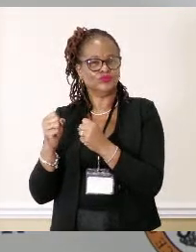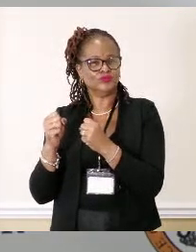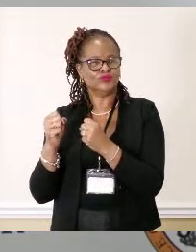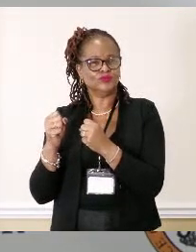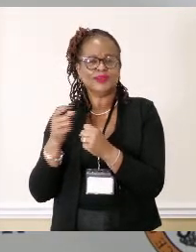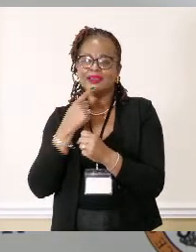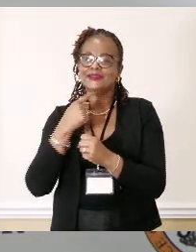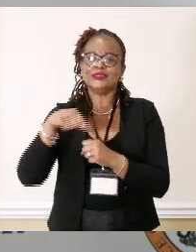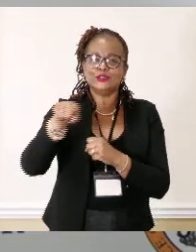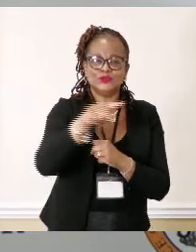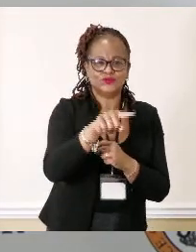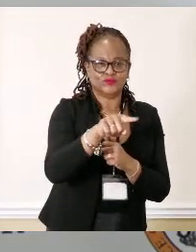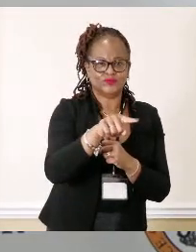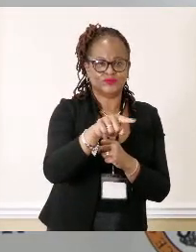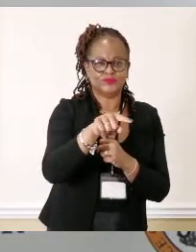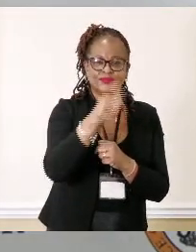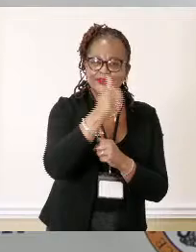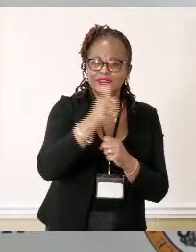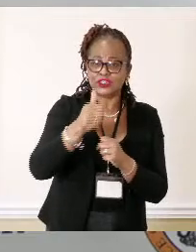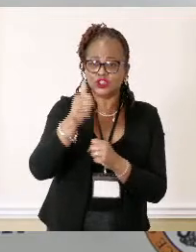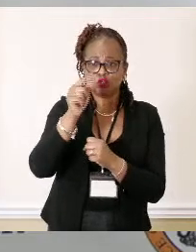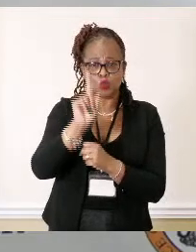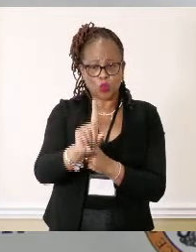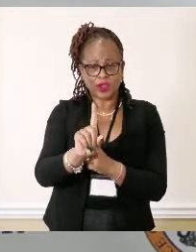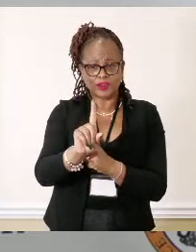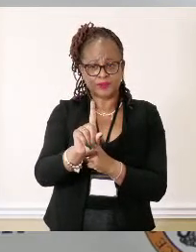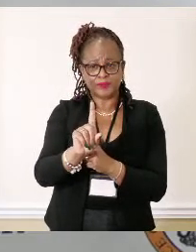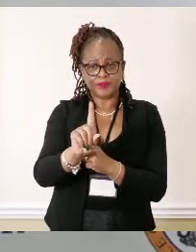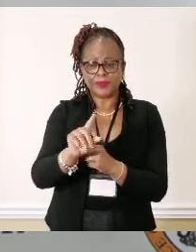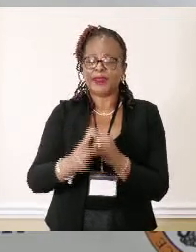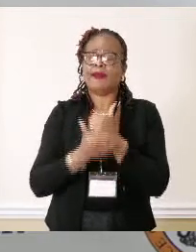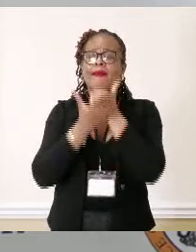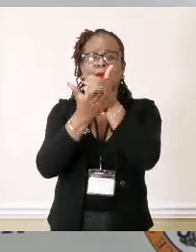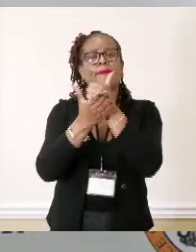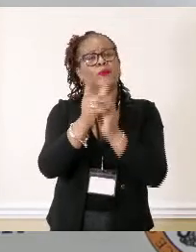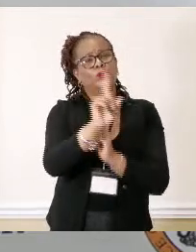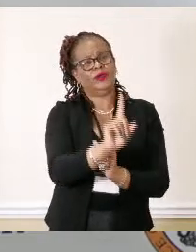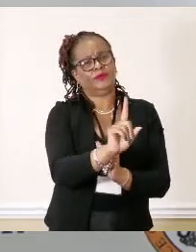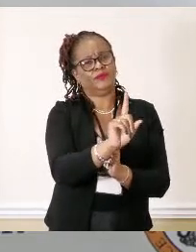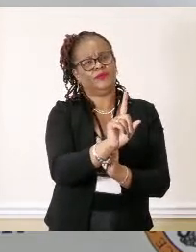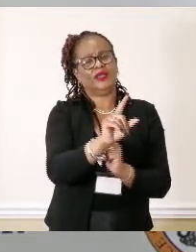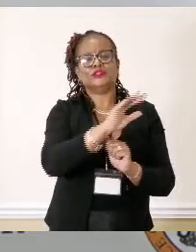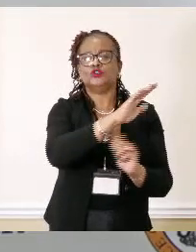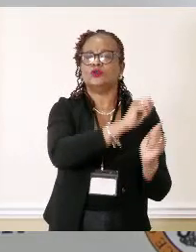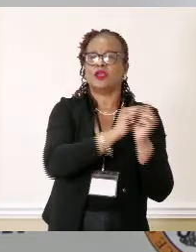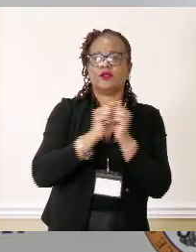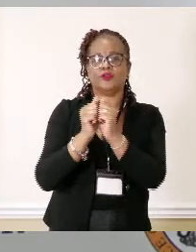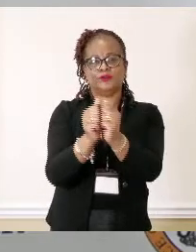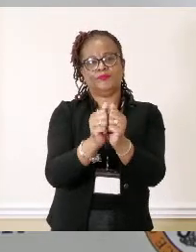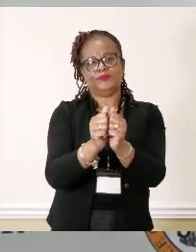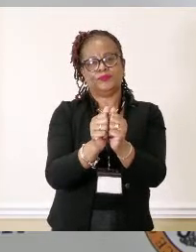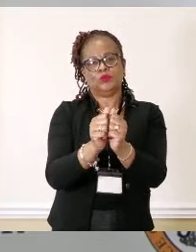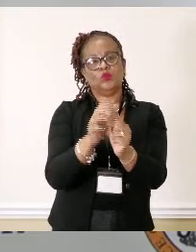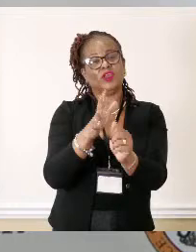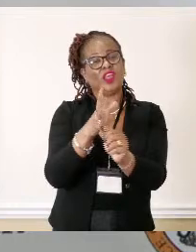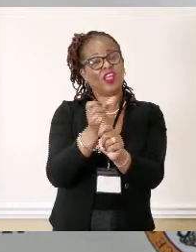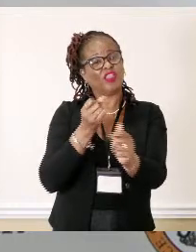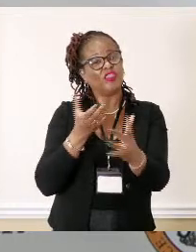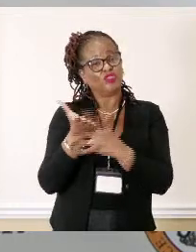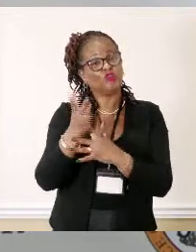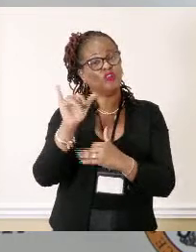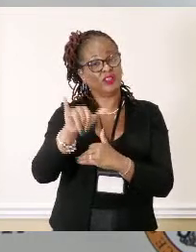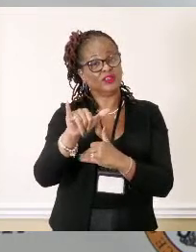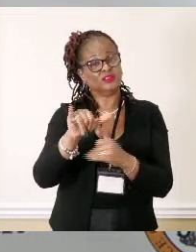I say to you, each one help one, and together we will get through this